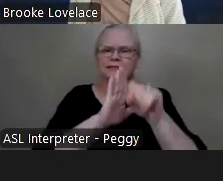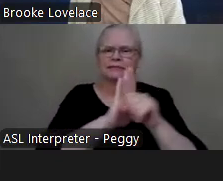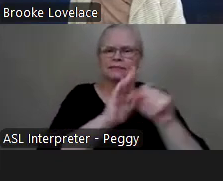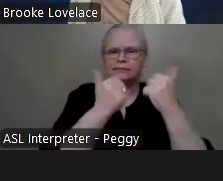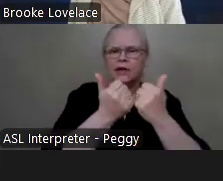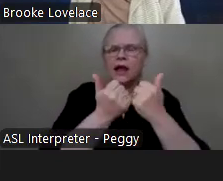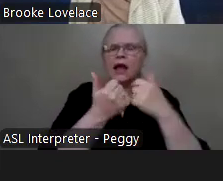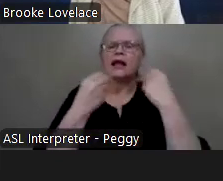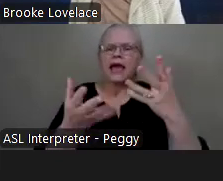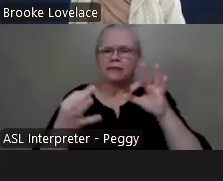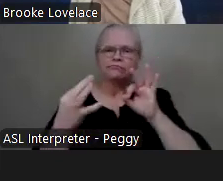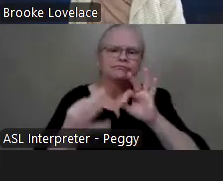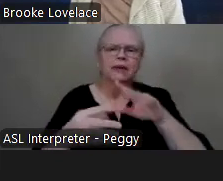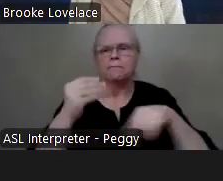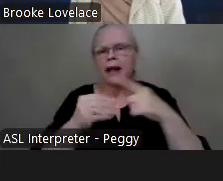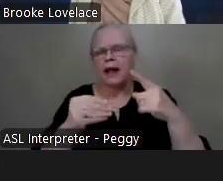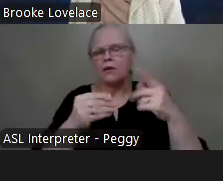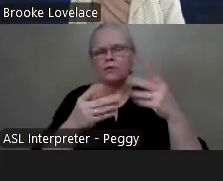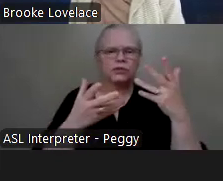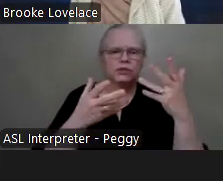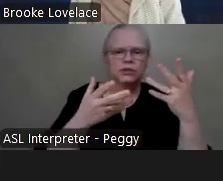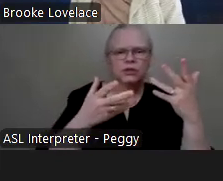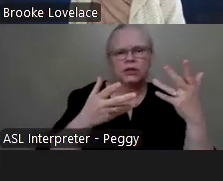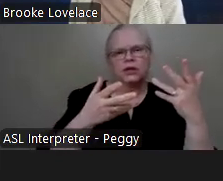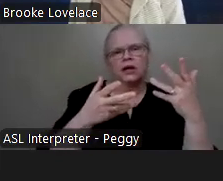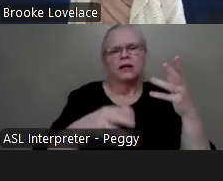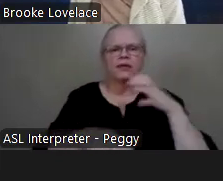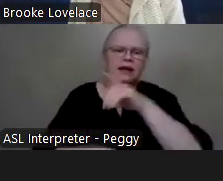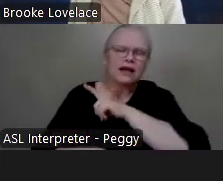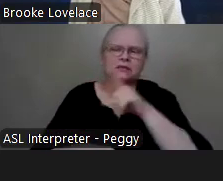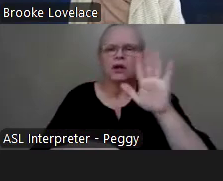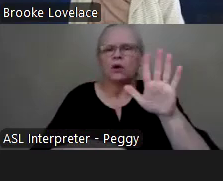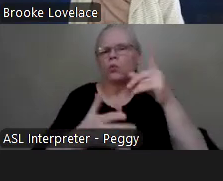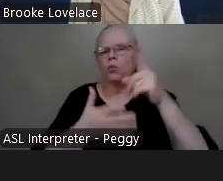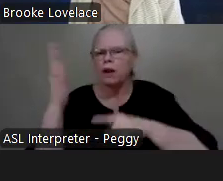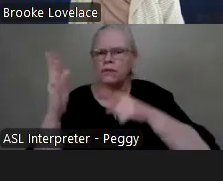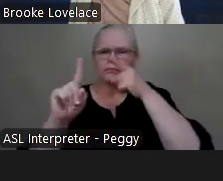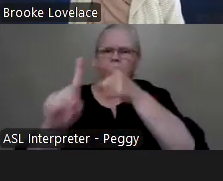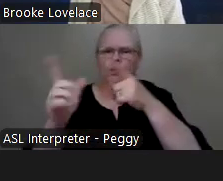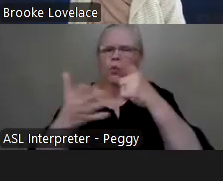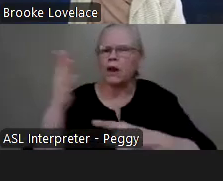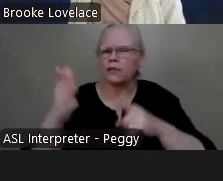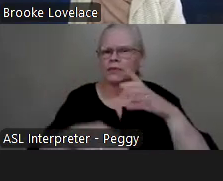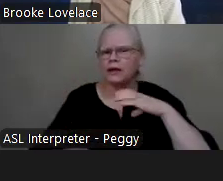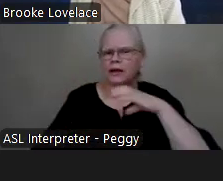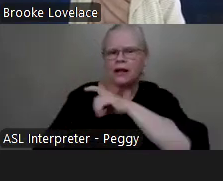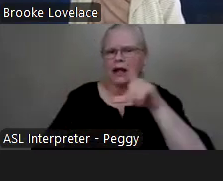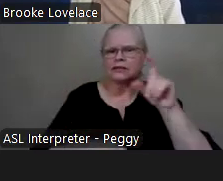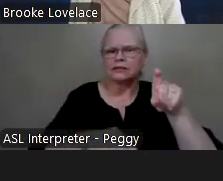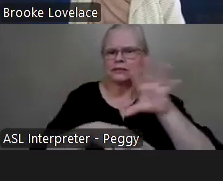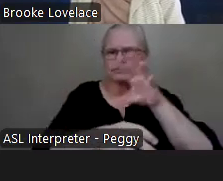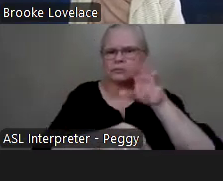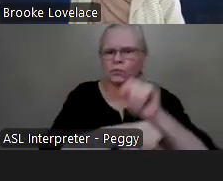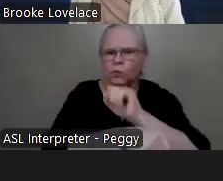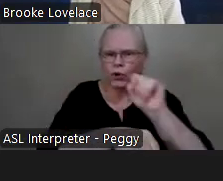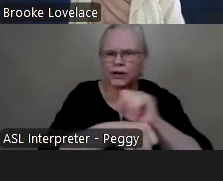into the council regarding priorities and what, from their agency's perspective, what they thought the council should work on. And that includes